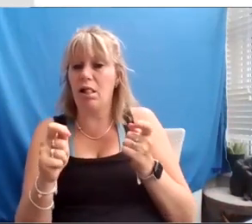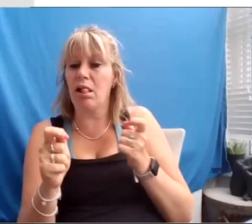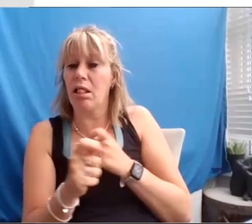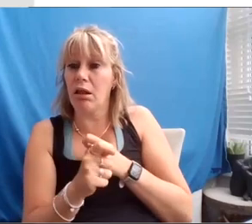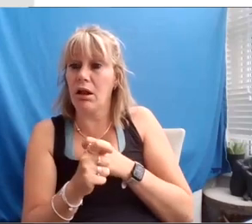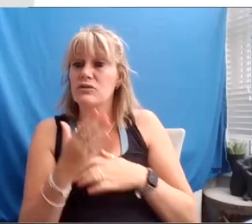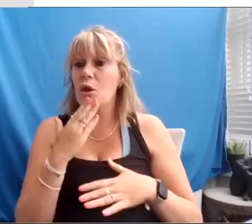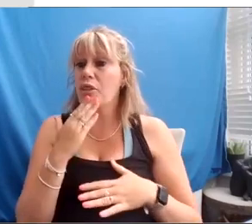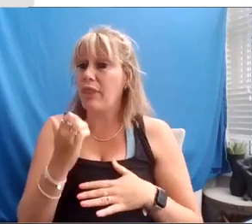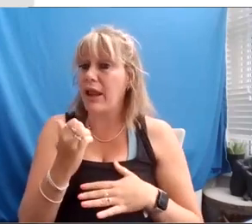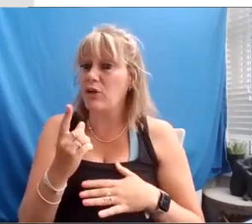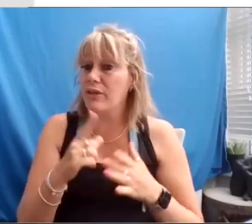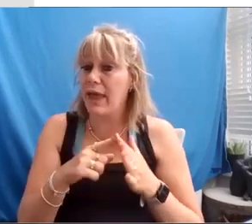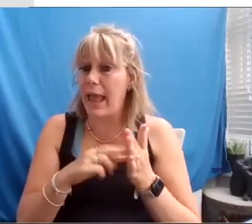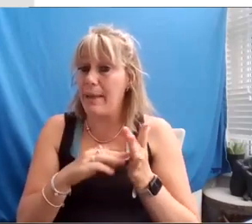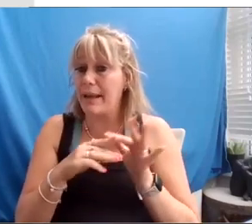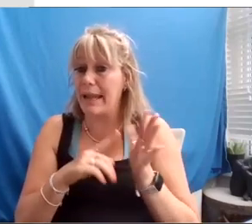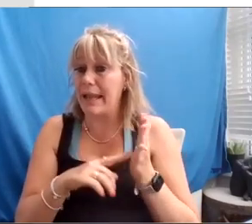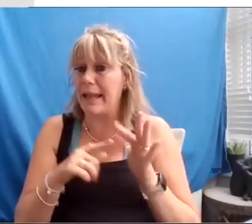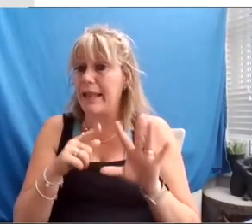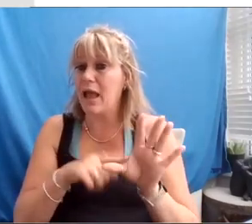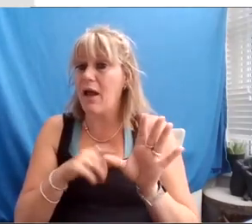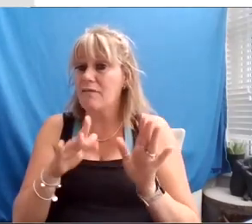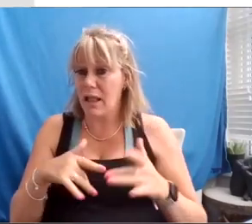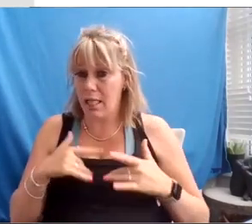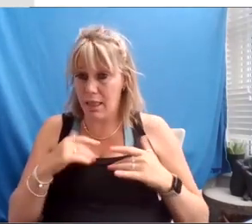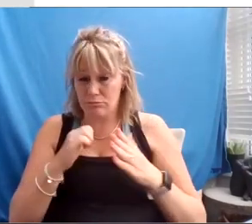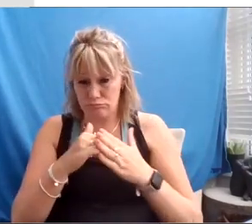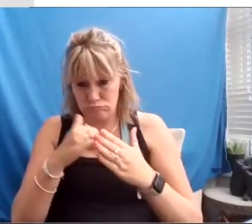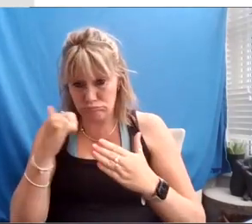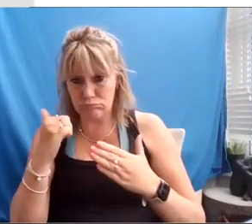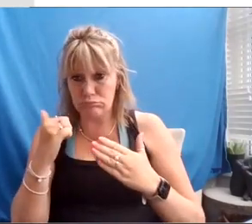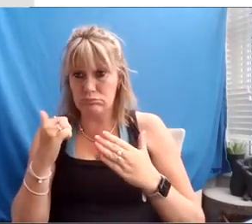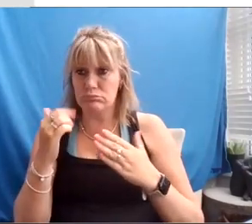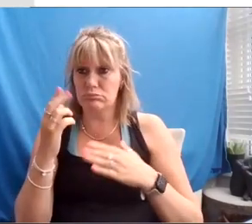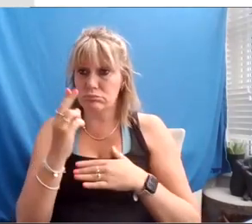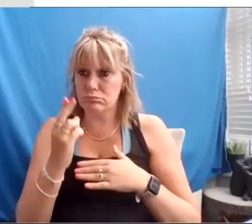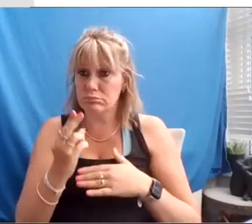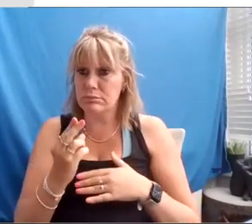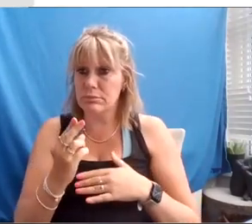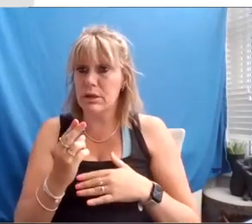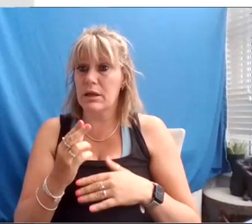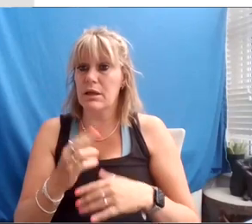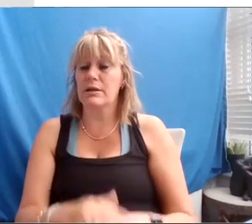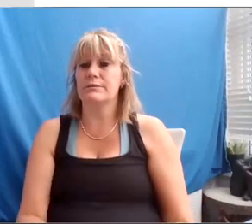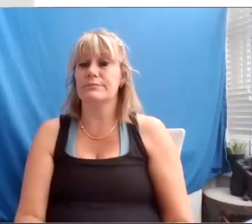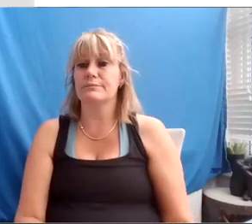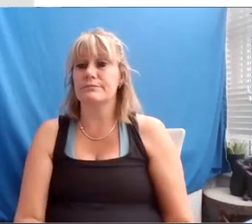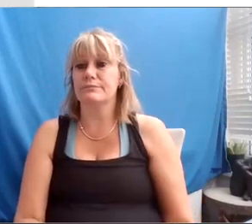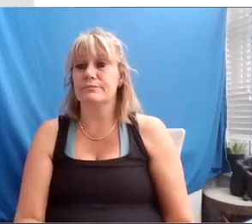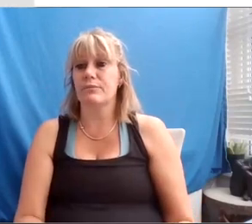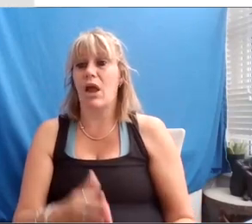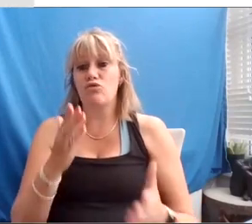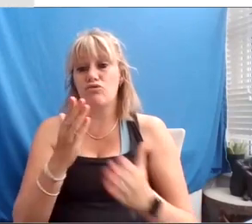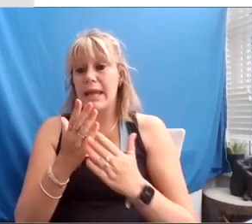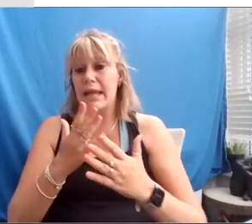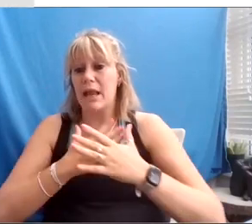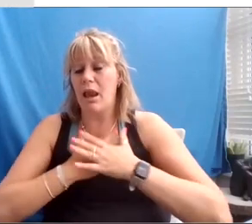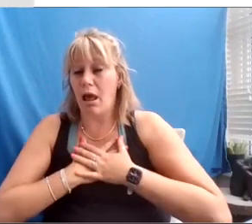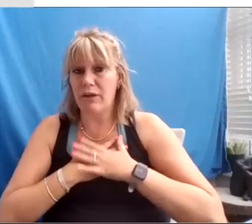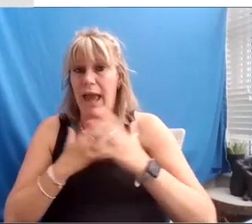thank you for that, Emily. I think it's a great piece, and I think very inspiring. You know, I just really love the way it's